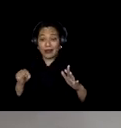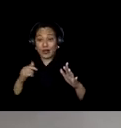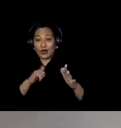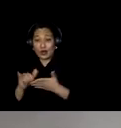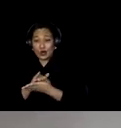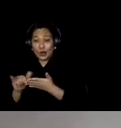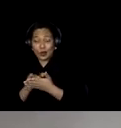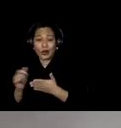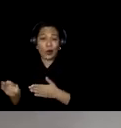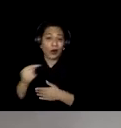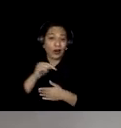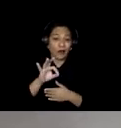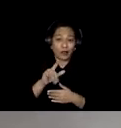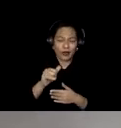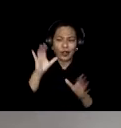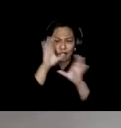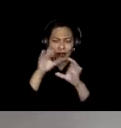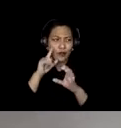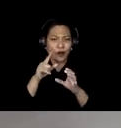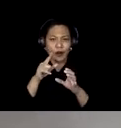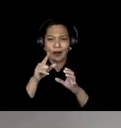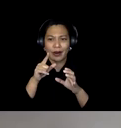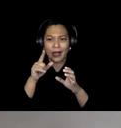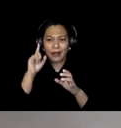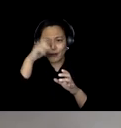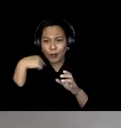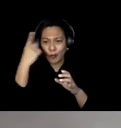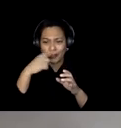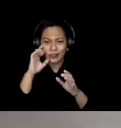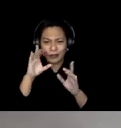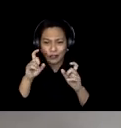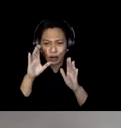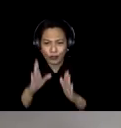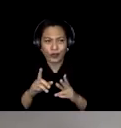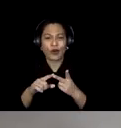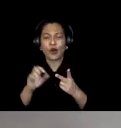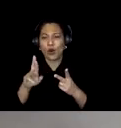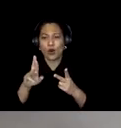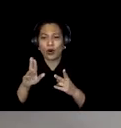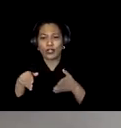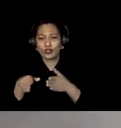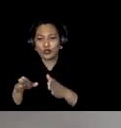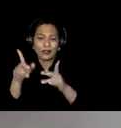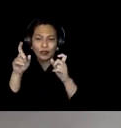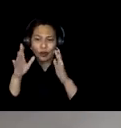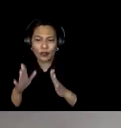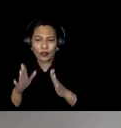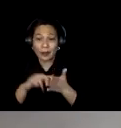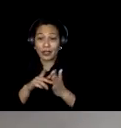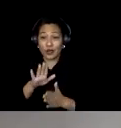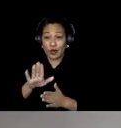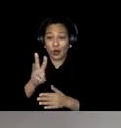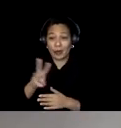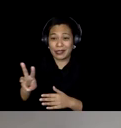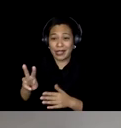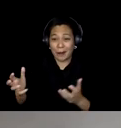photographer or a street photographer, your website's not going to be relevant to them. Or